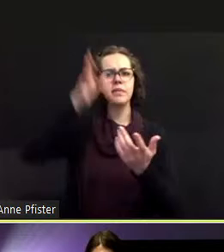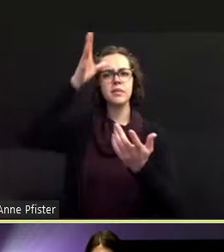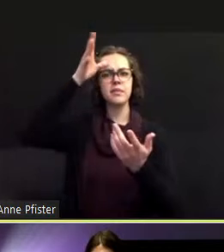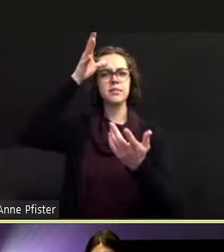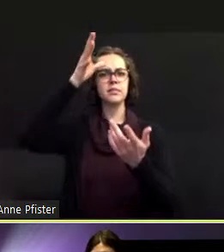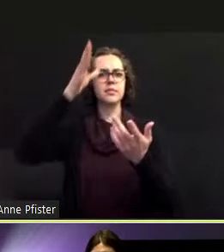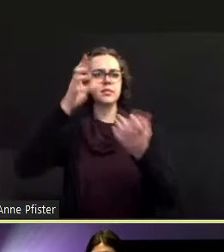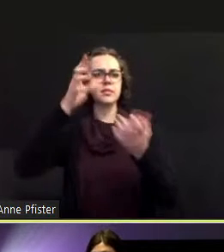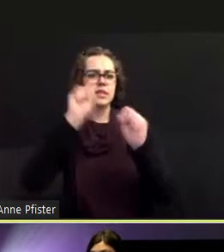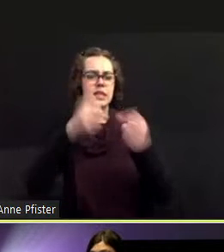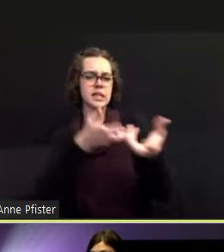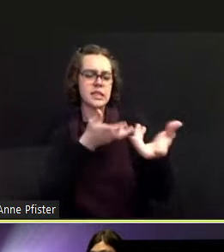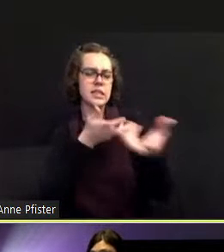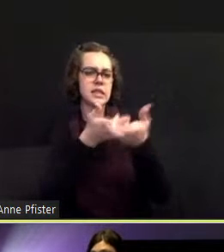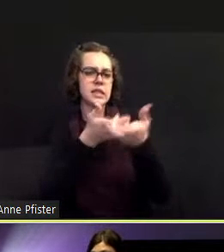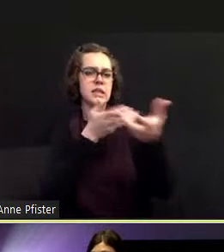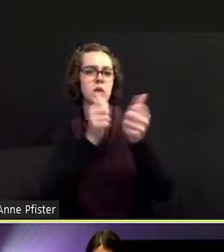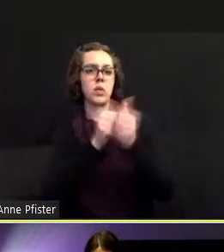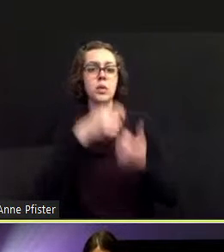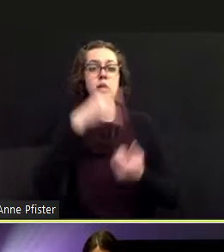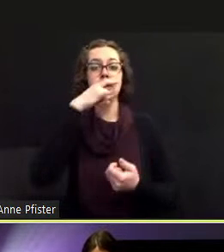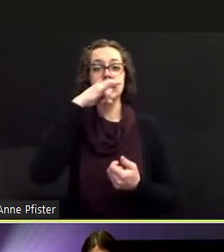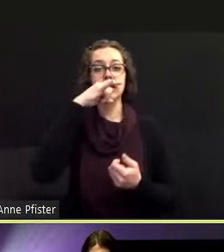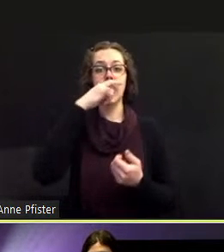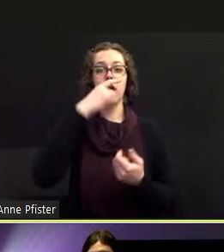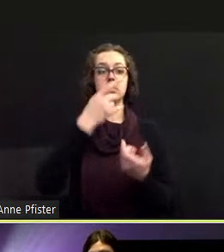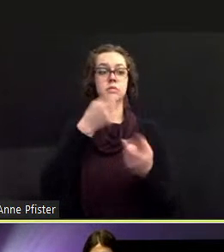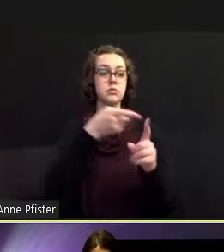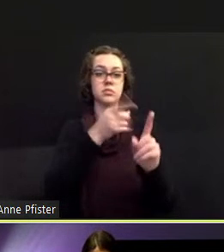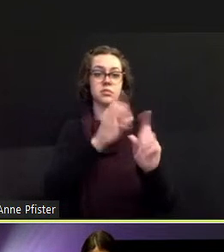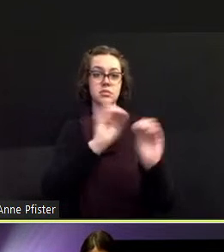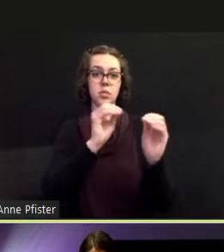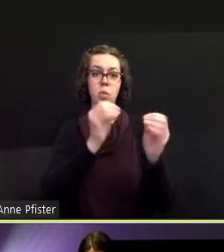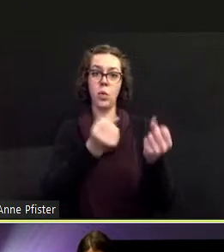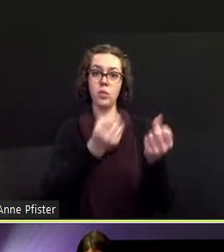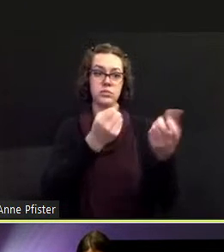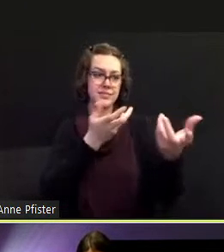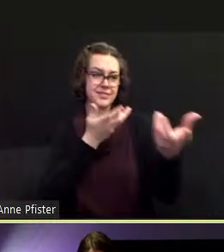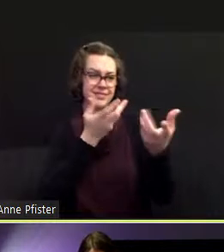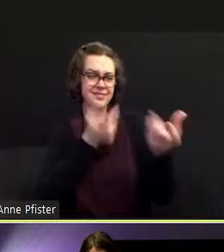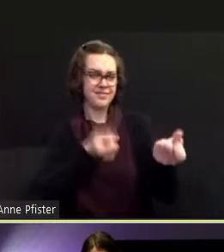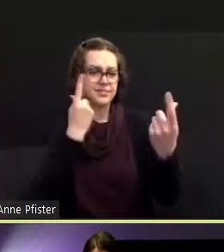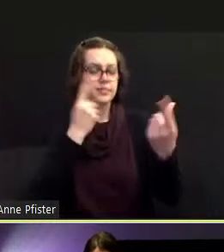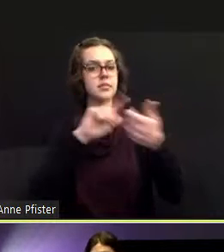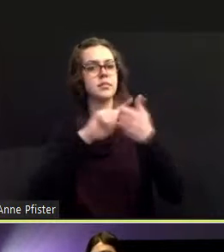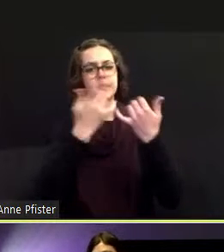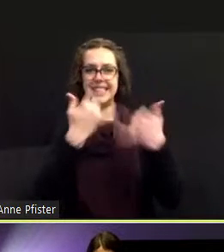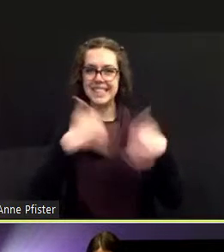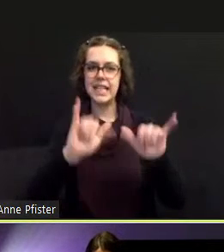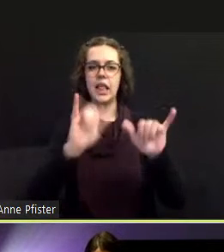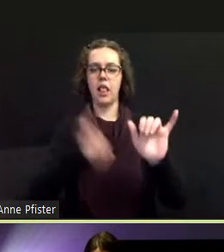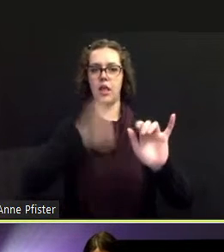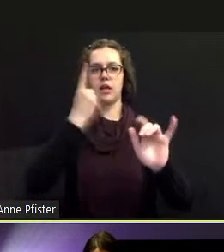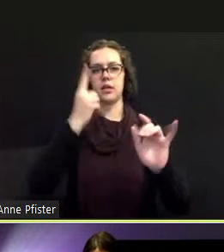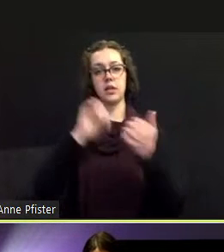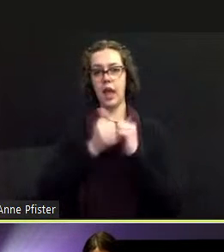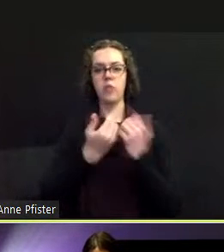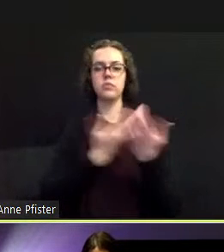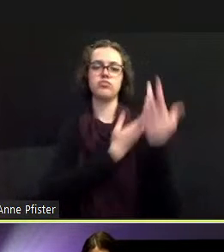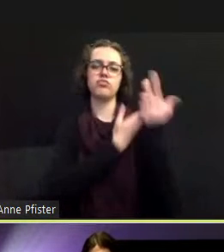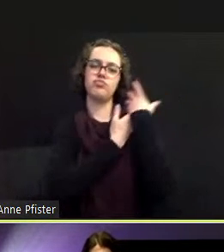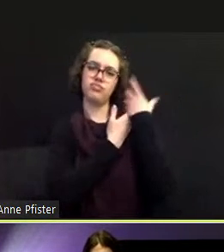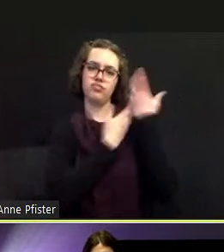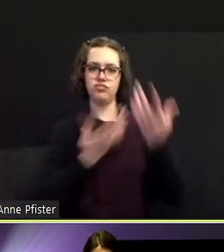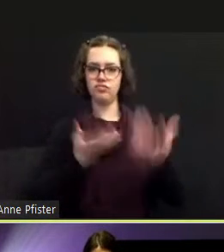common ground as a form of moral orientation, to quote Green, toward making meaning together. Such posts showcase Sherry and her